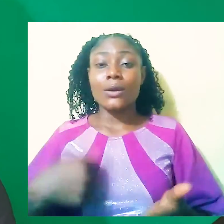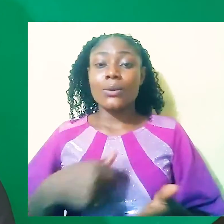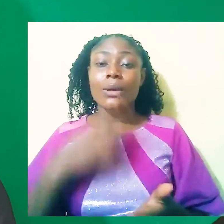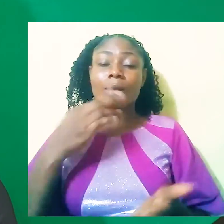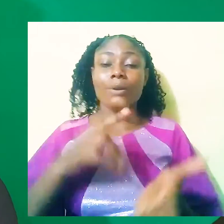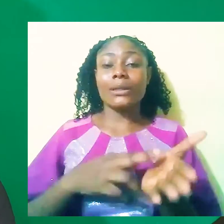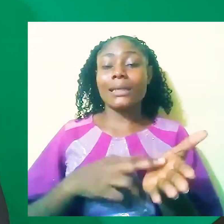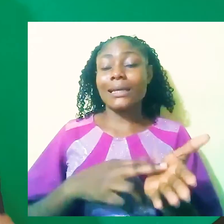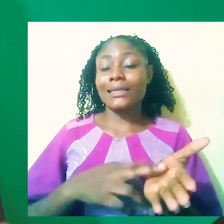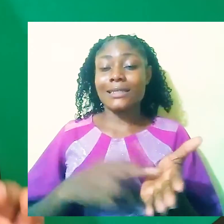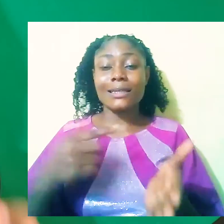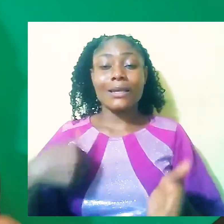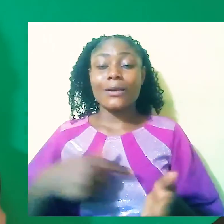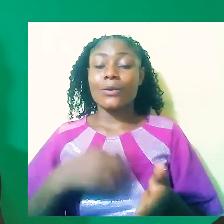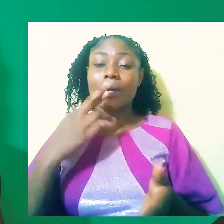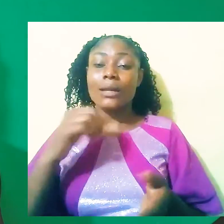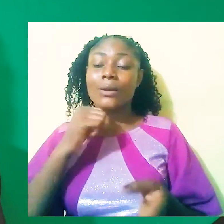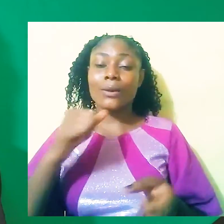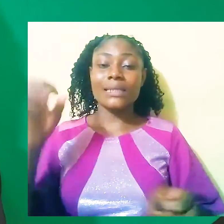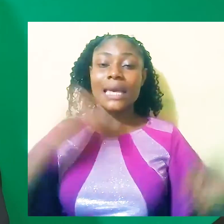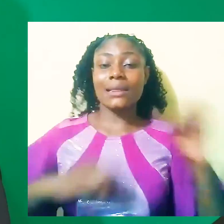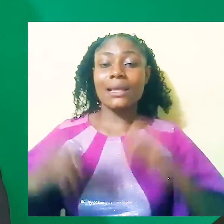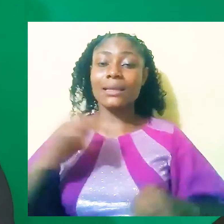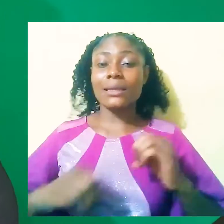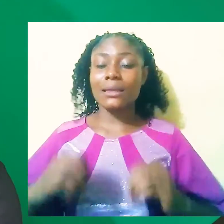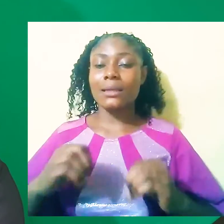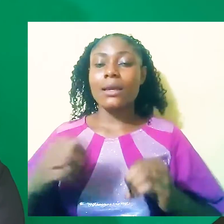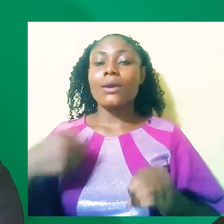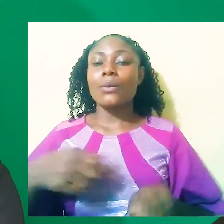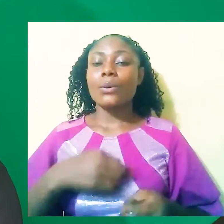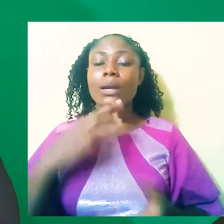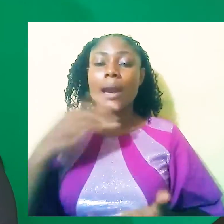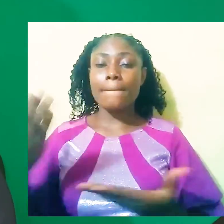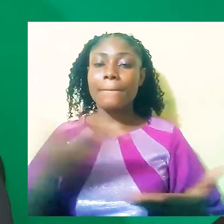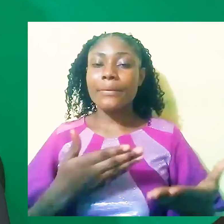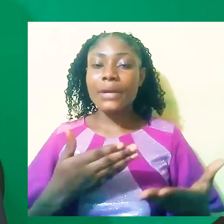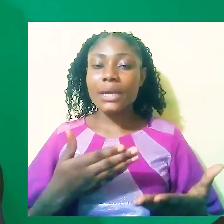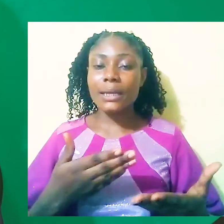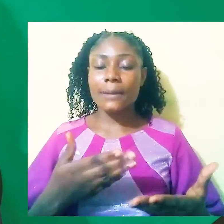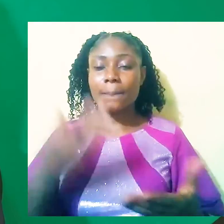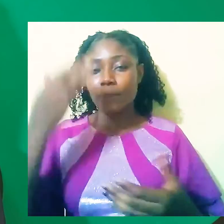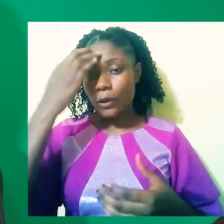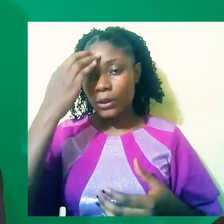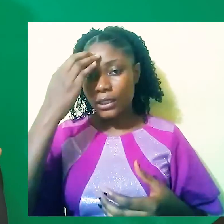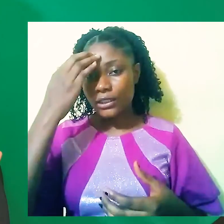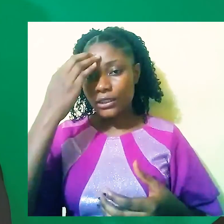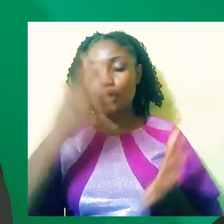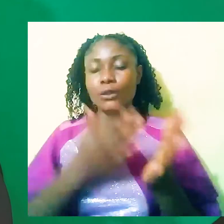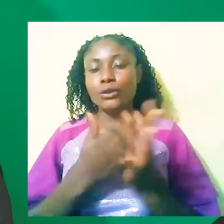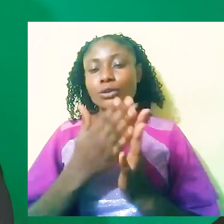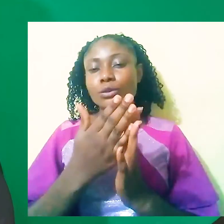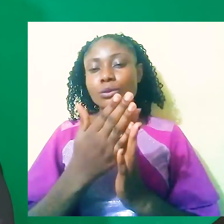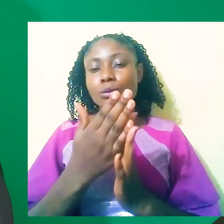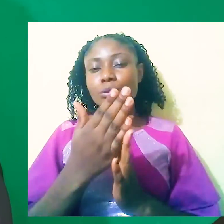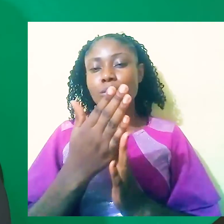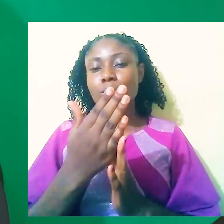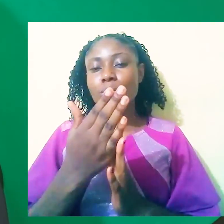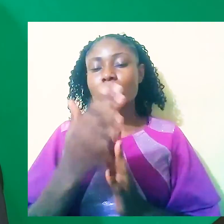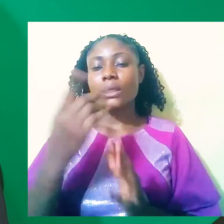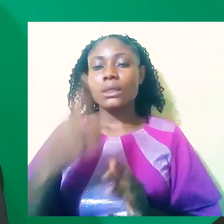benefit. We are not singing song, we're not dancing dance, we are not entertaining, we are